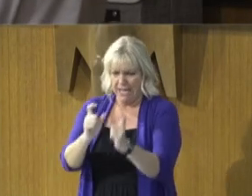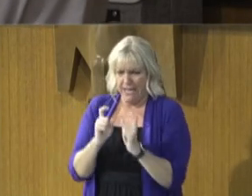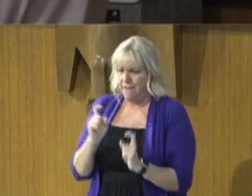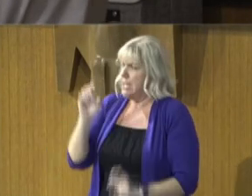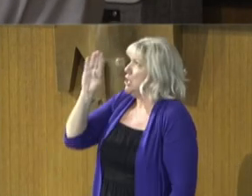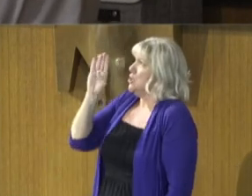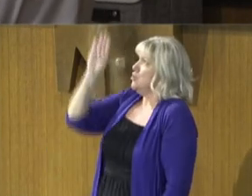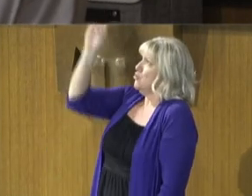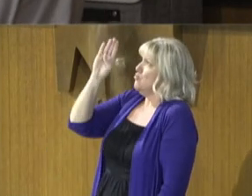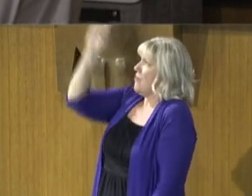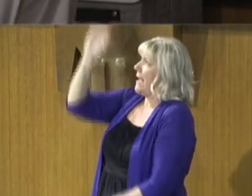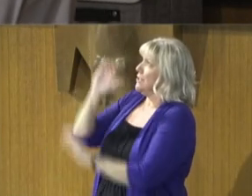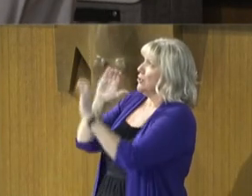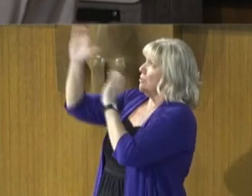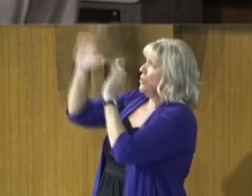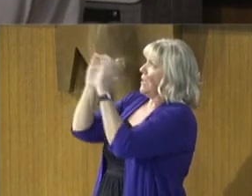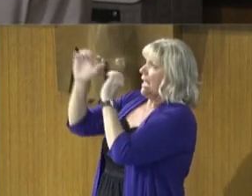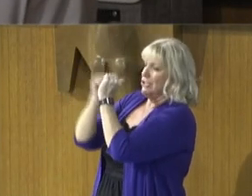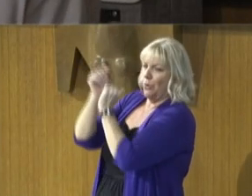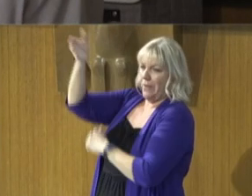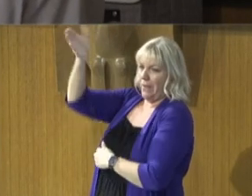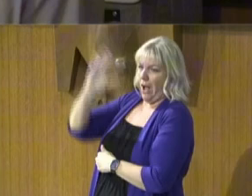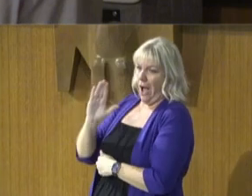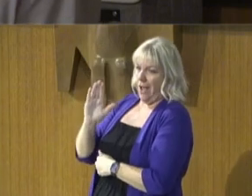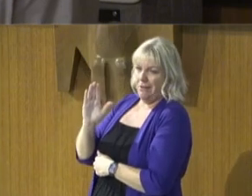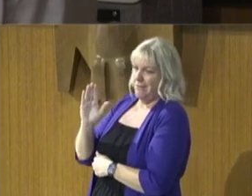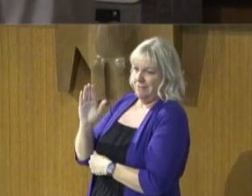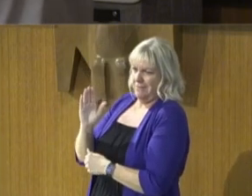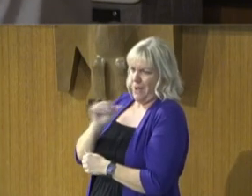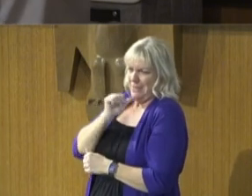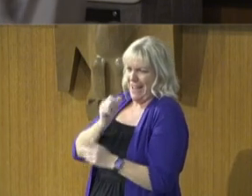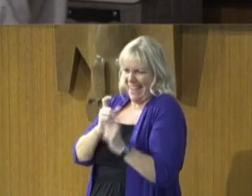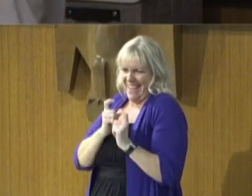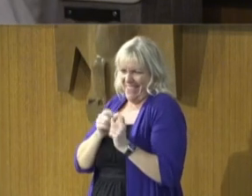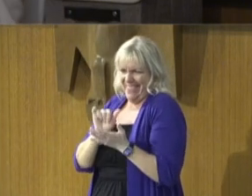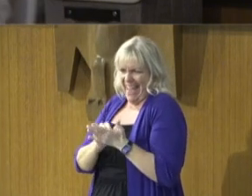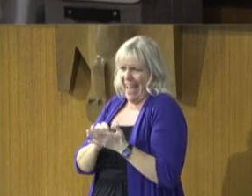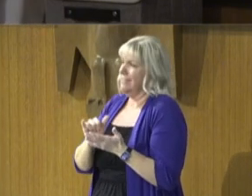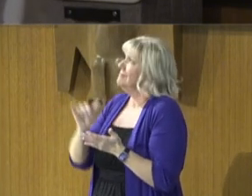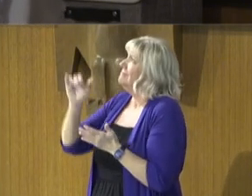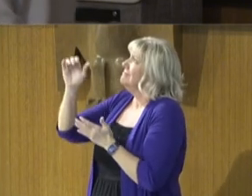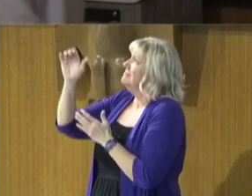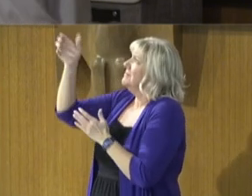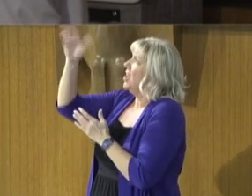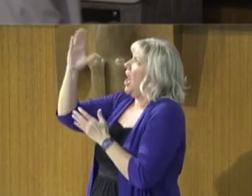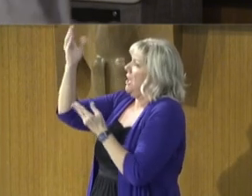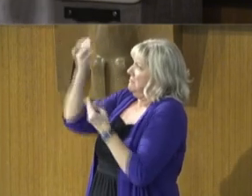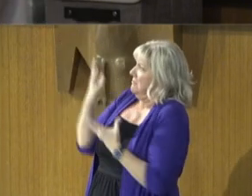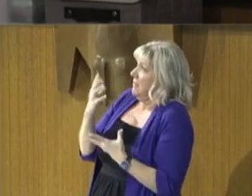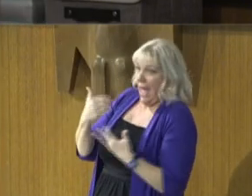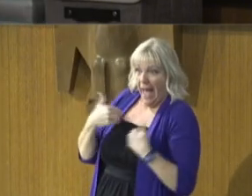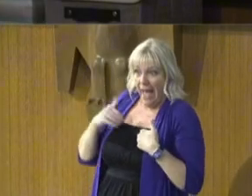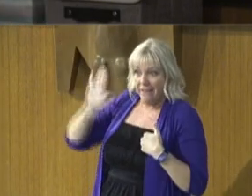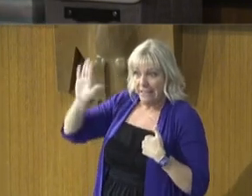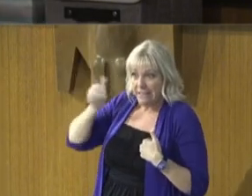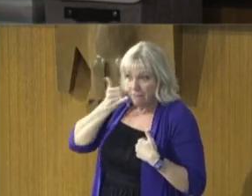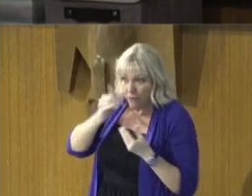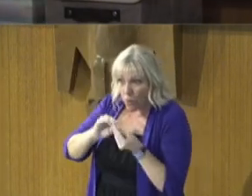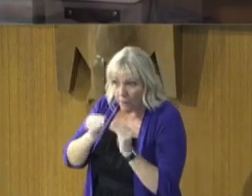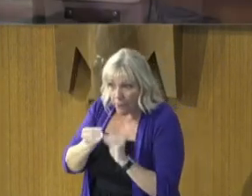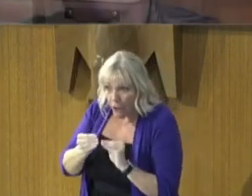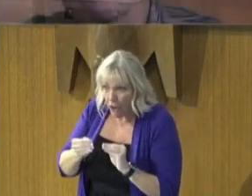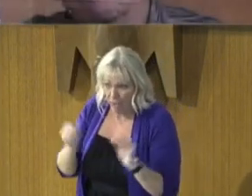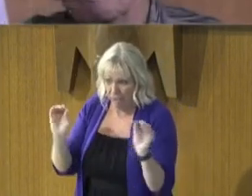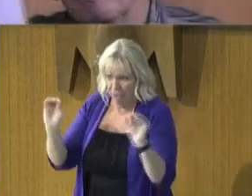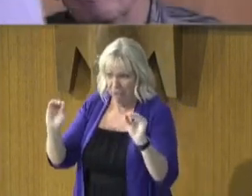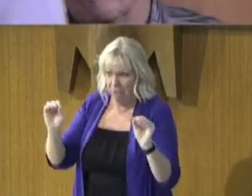that I could speak exactly what God says. No one let me know God's personal cell phone number so I could send a quick text